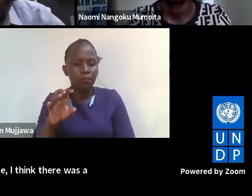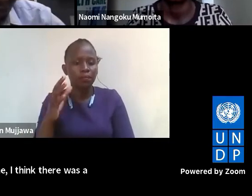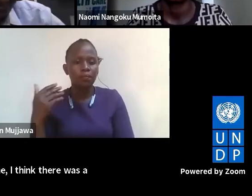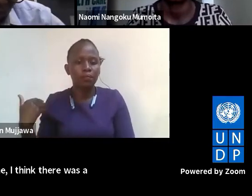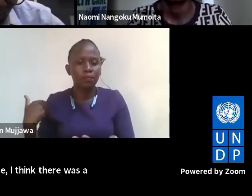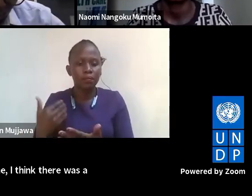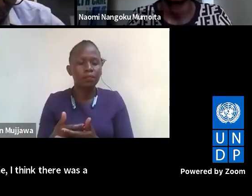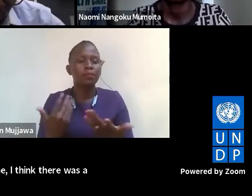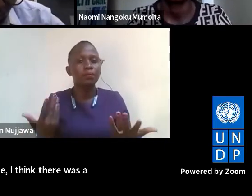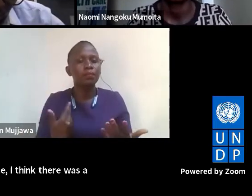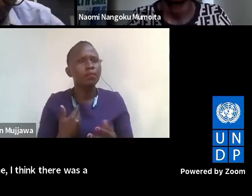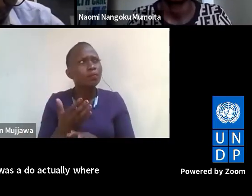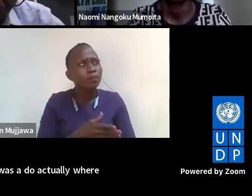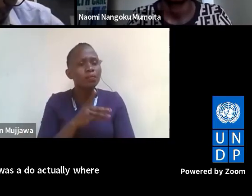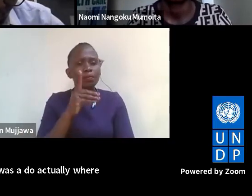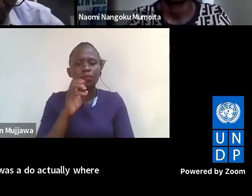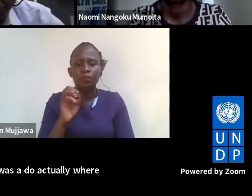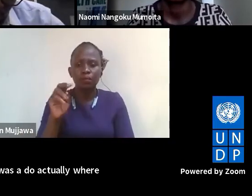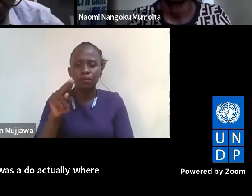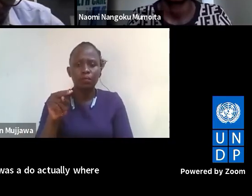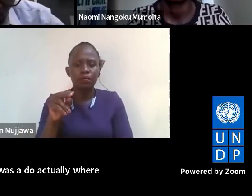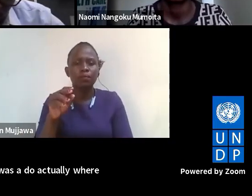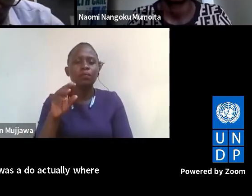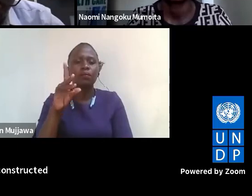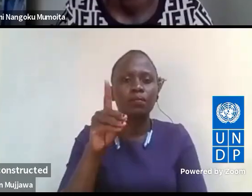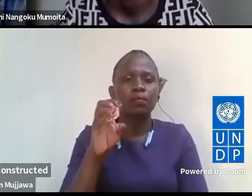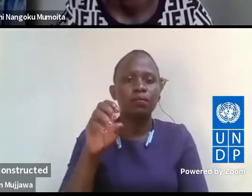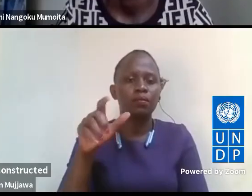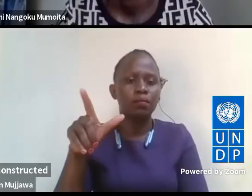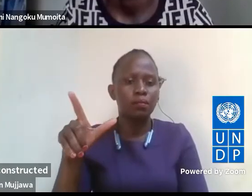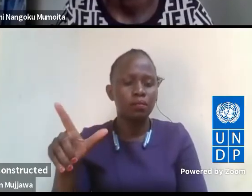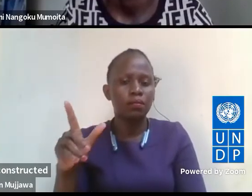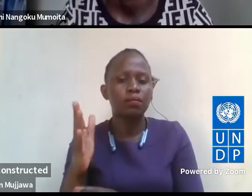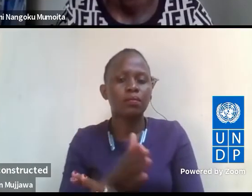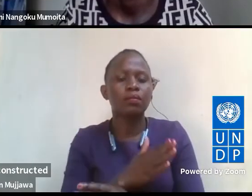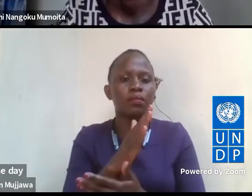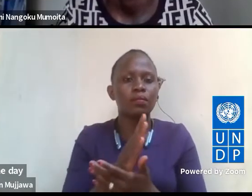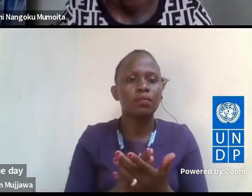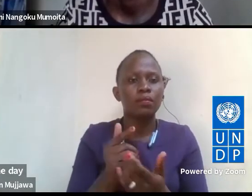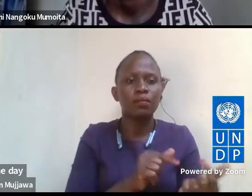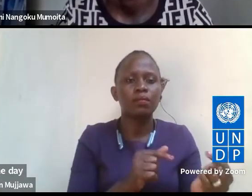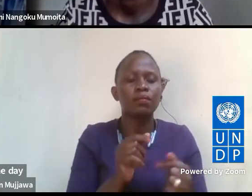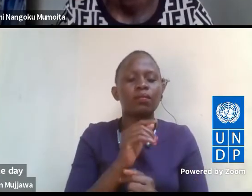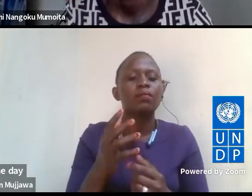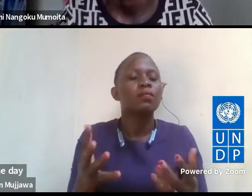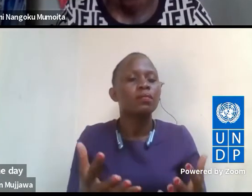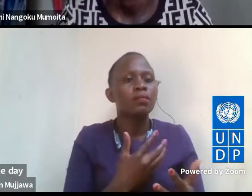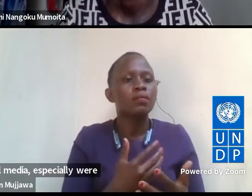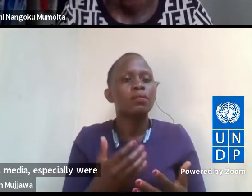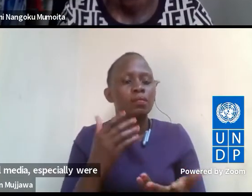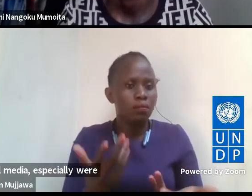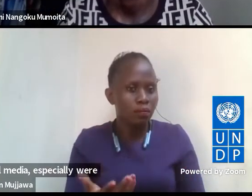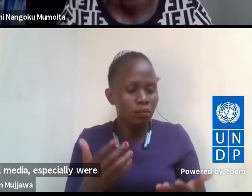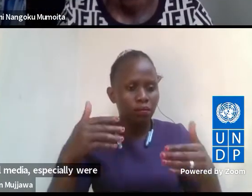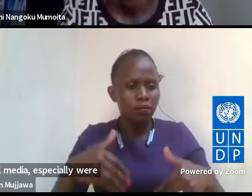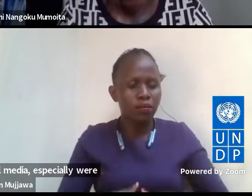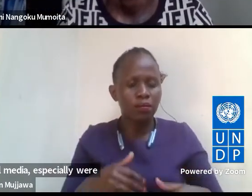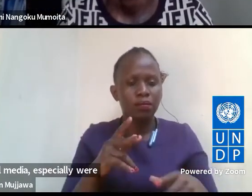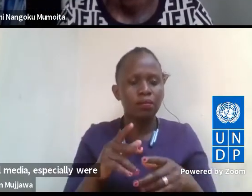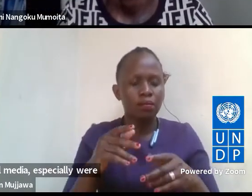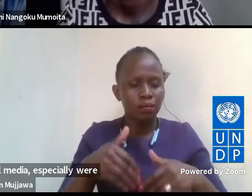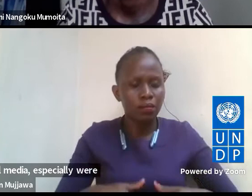actually, where the pipeline is being constructed. And some of the people on social media especially were complaining, saying that we thought that there would